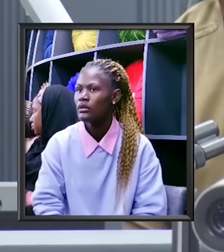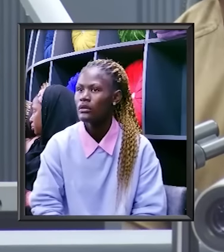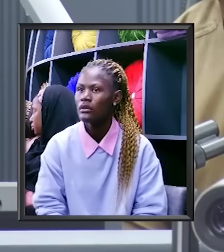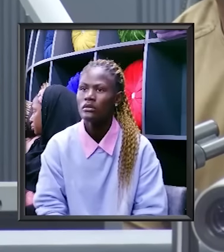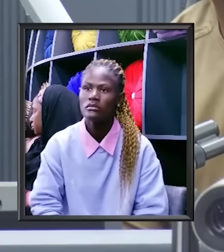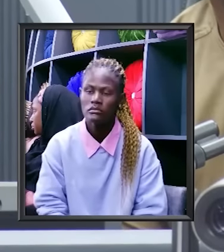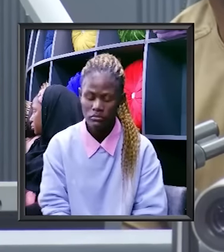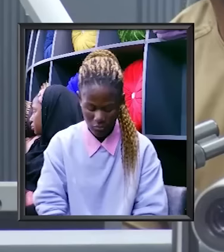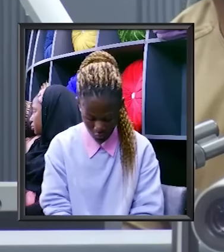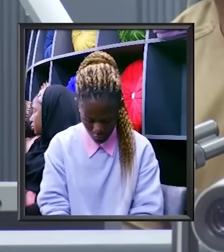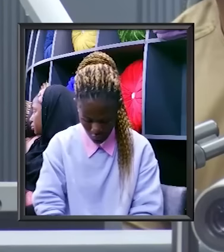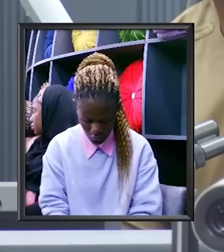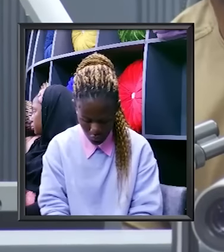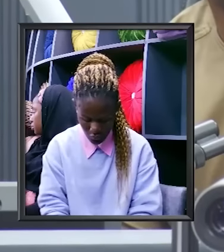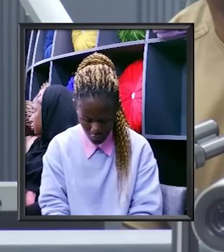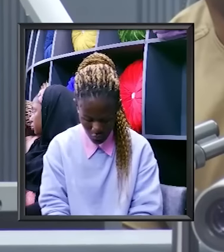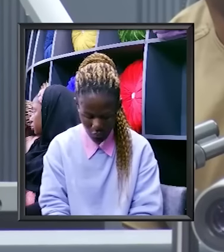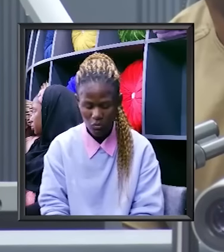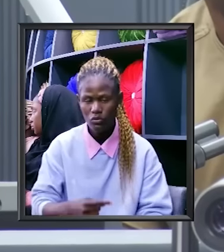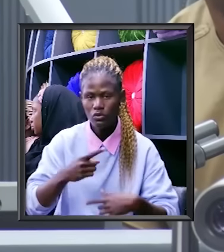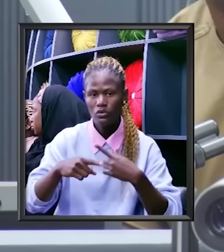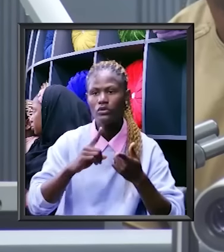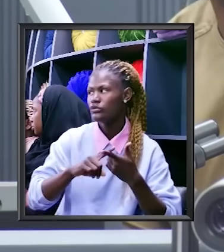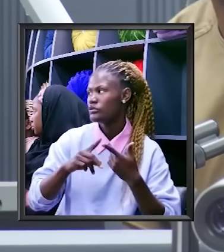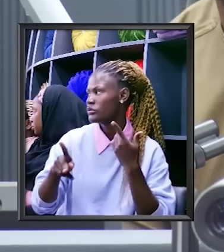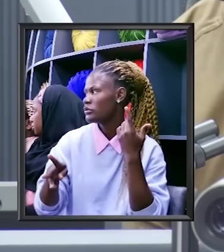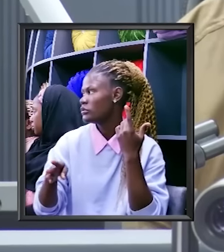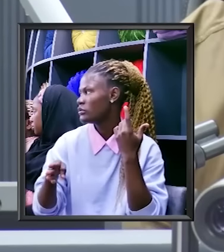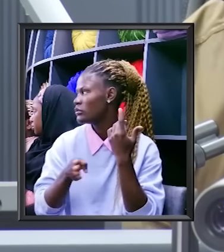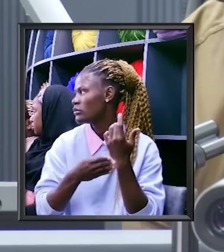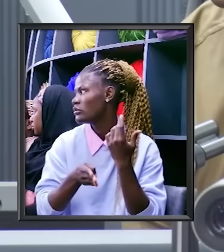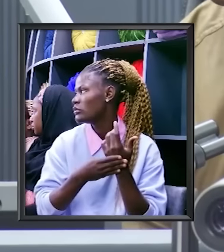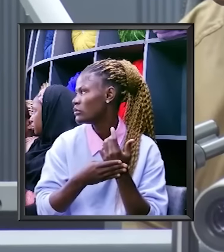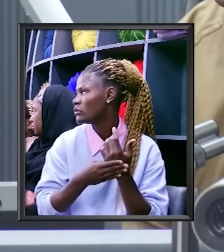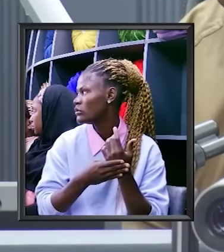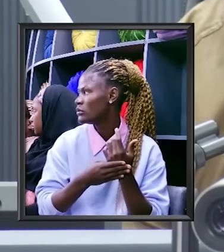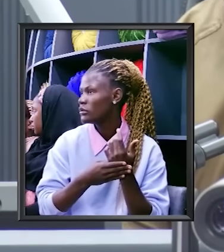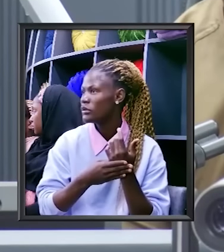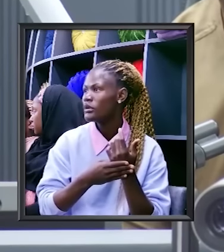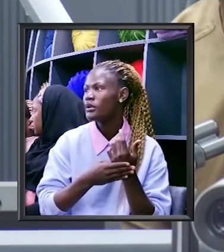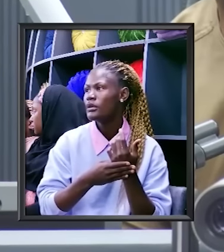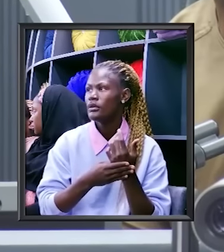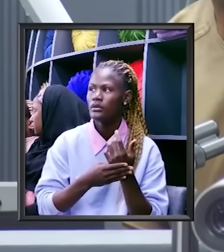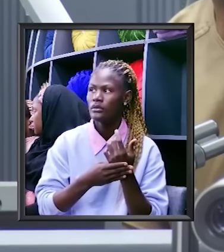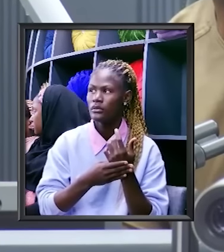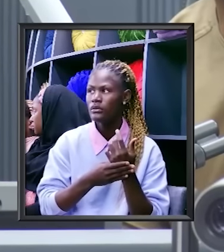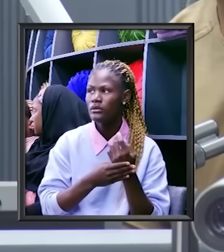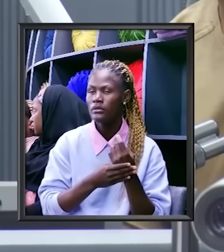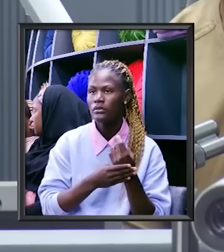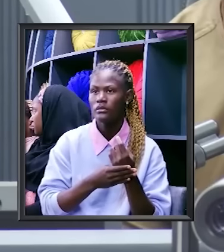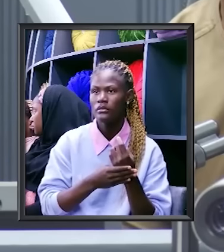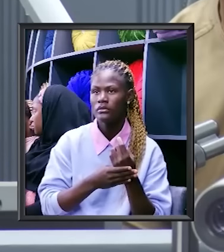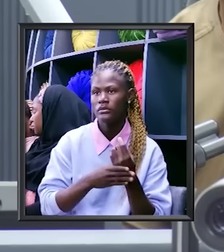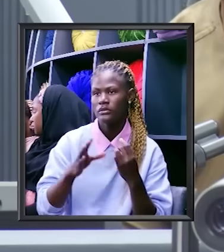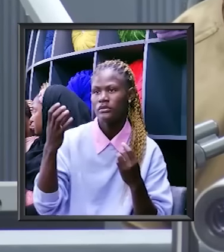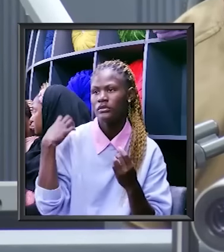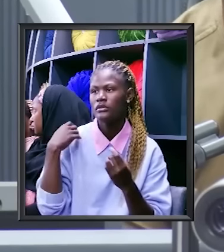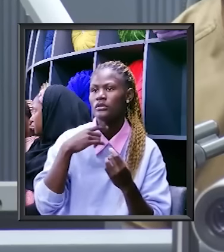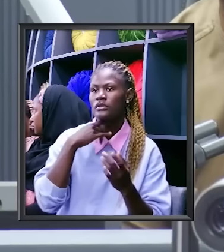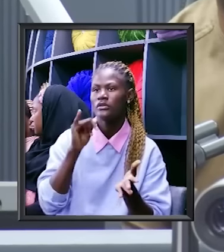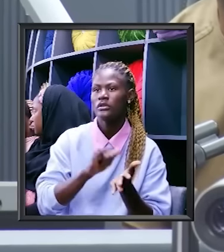make we talk. Because see, you went to a bank. The security officer, the chief security officer in the bank tell you, say, that bank